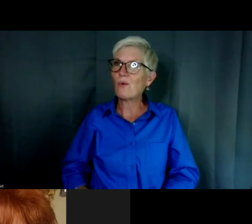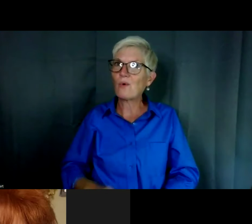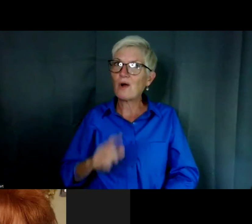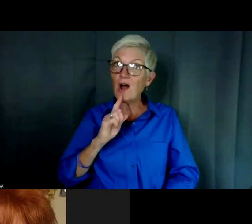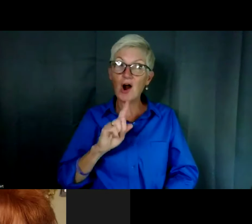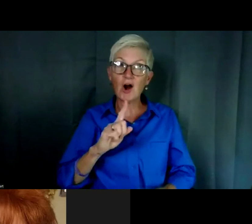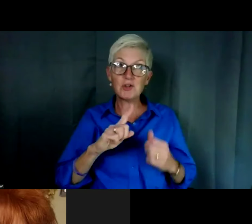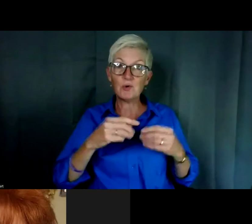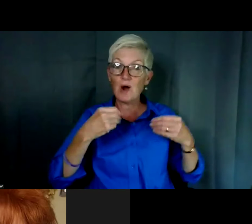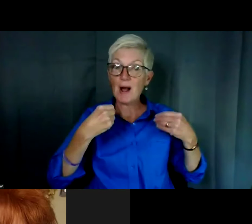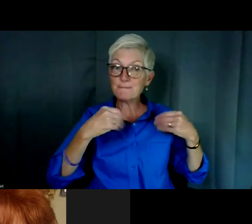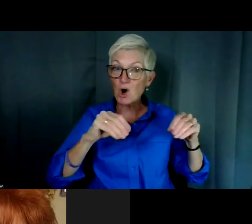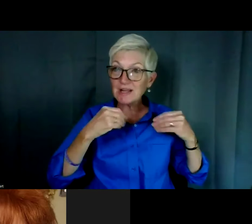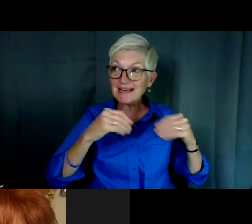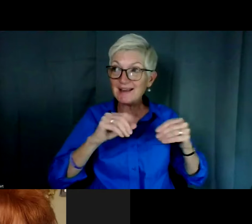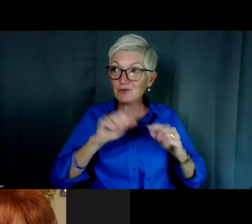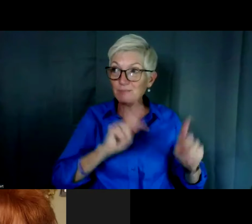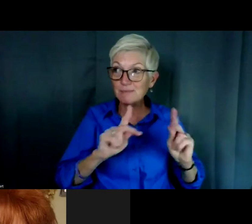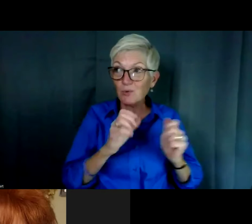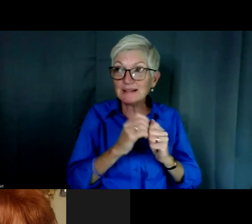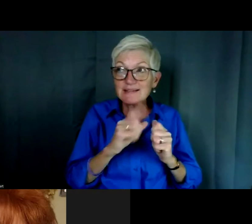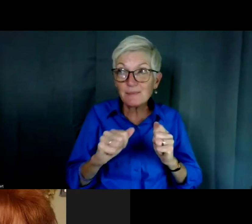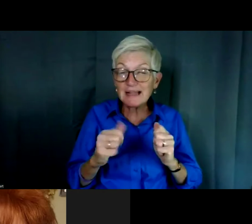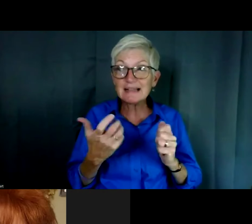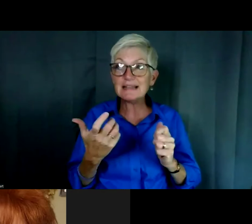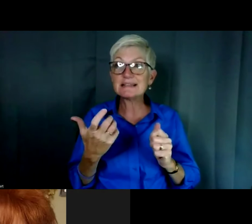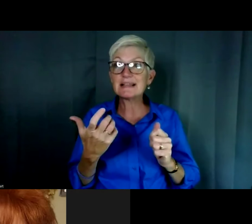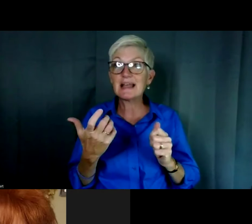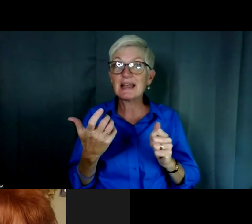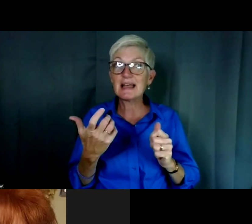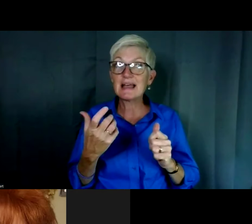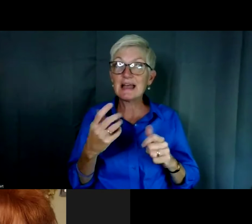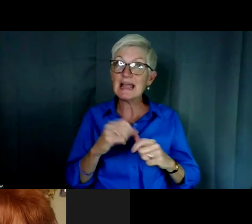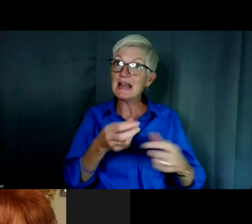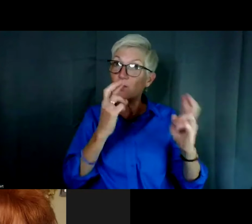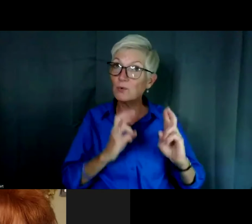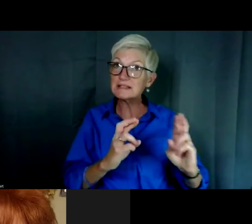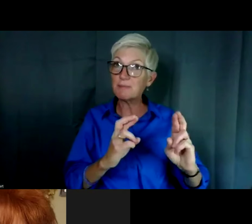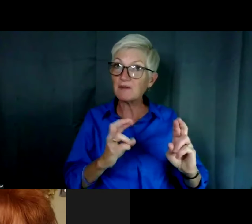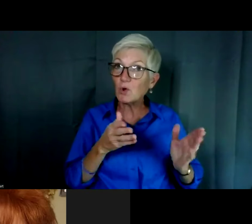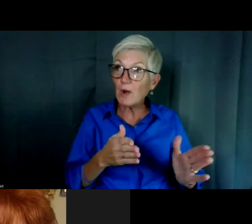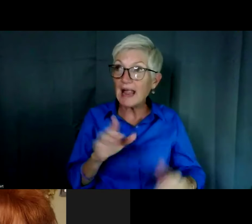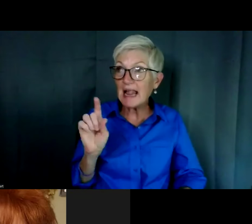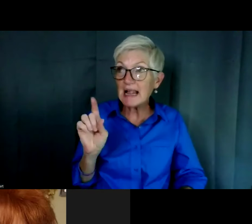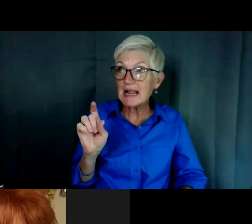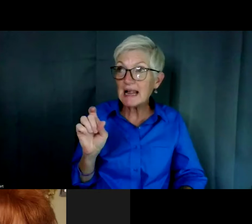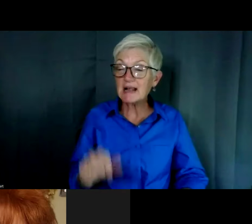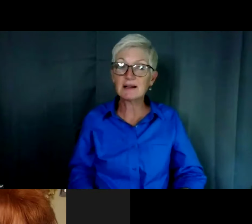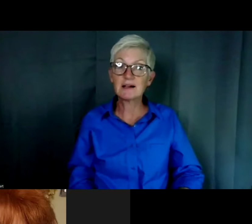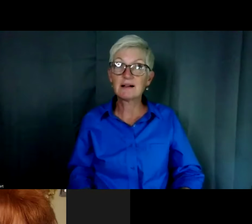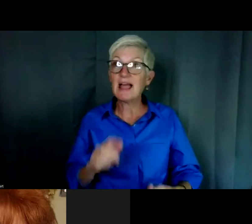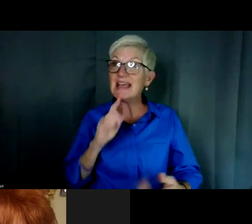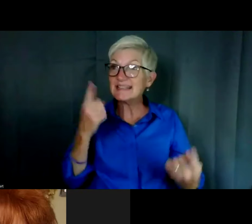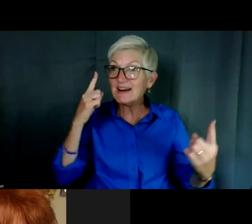them. If so, are you doing it, you know, in a respectful way? Are you, is it an effective